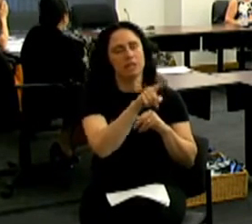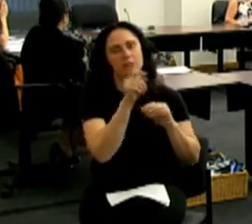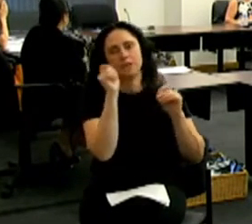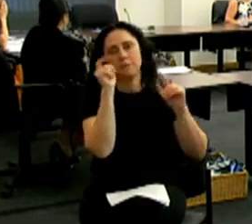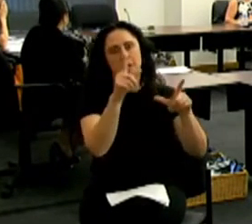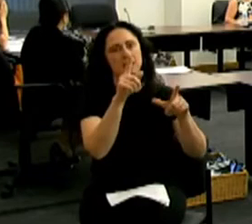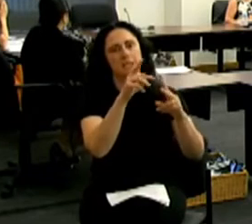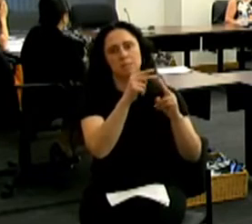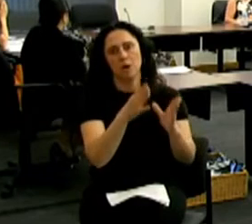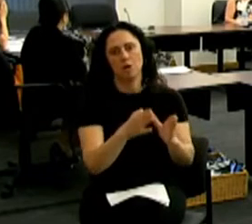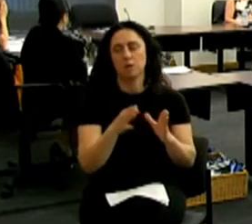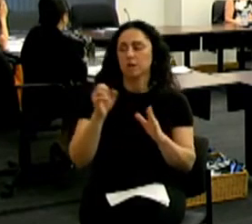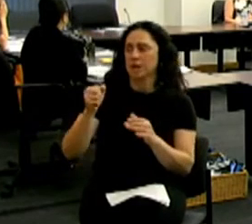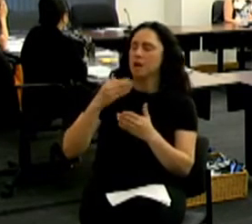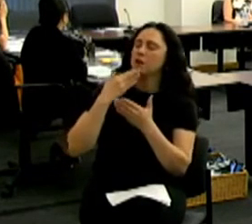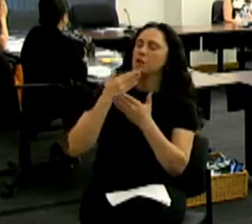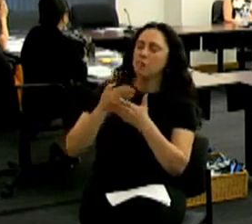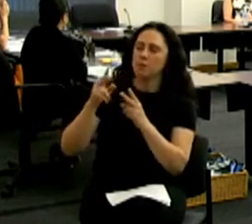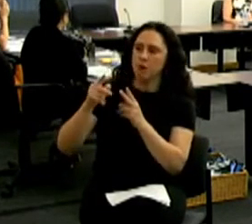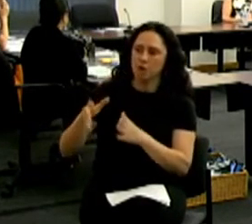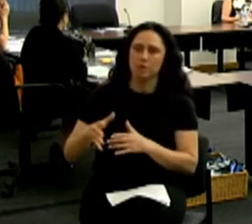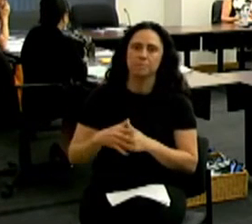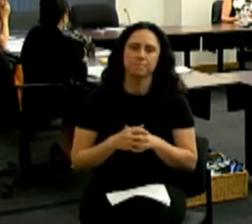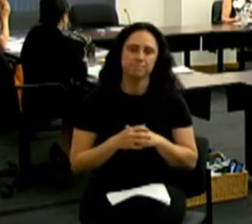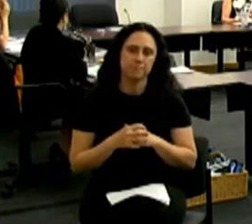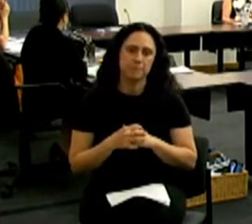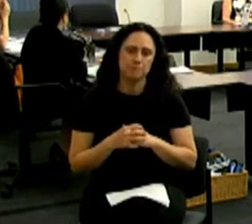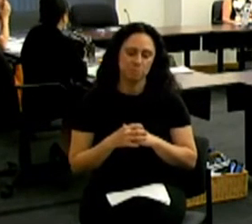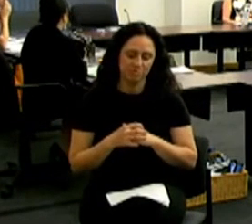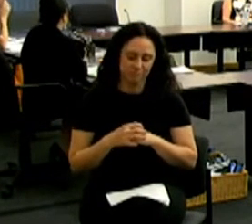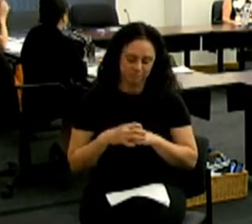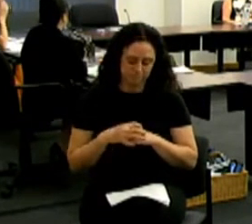amazing partner at he has been a JJC. great partner. Yes.